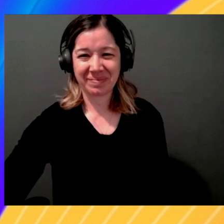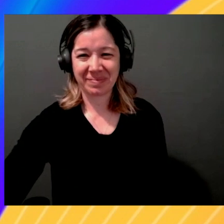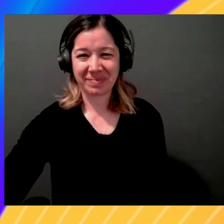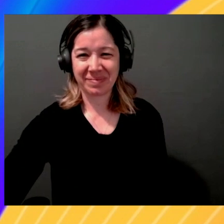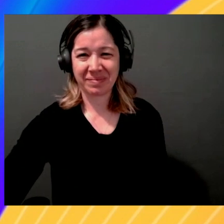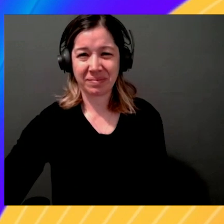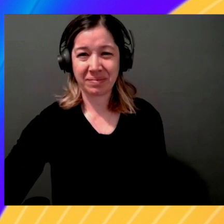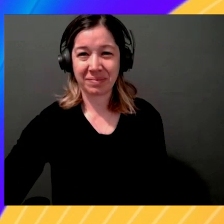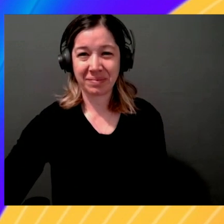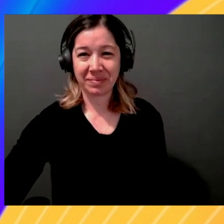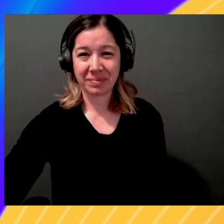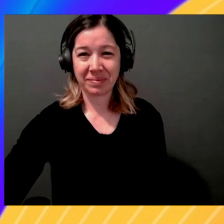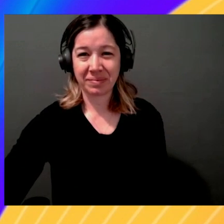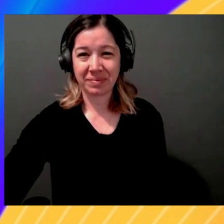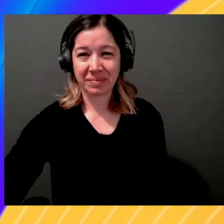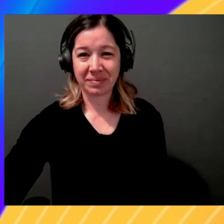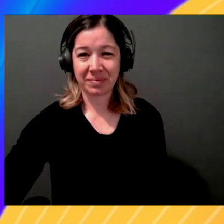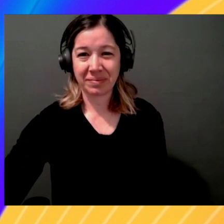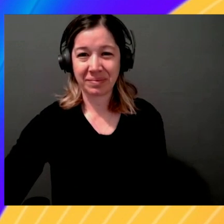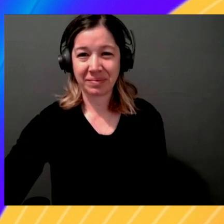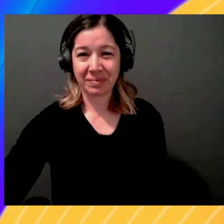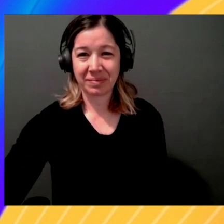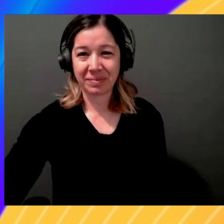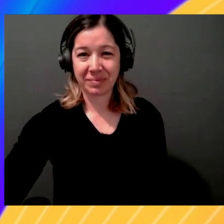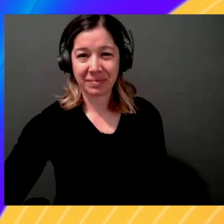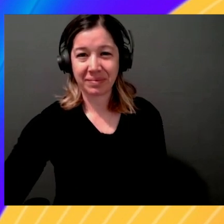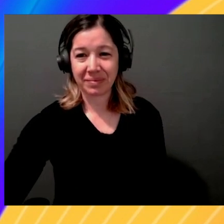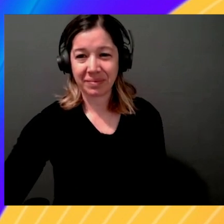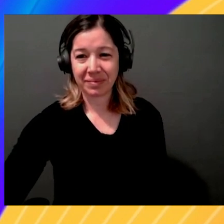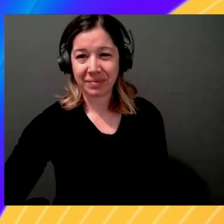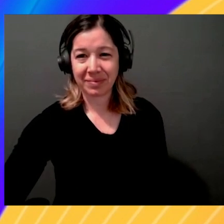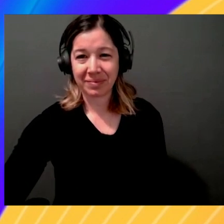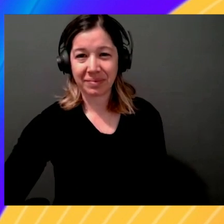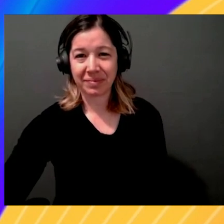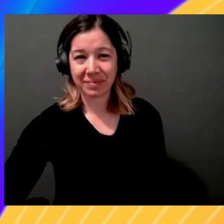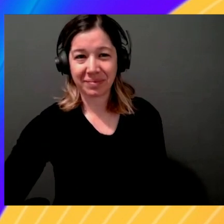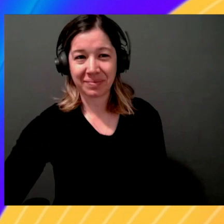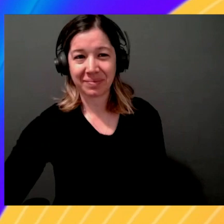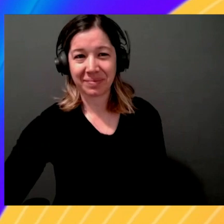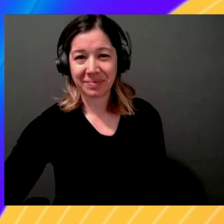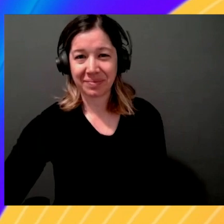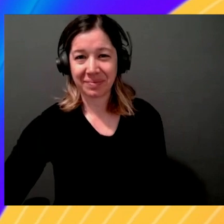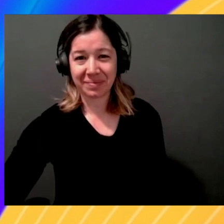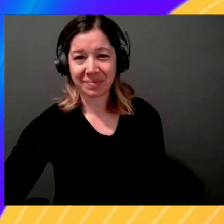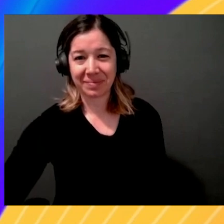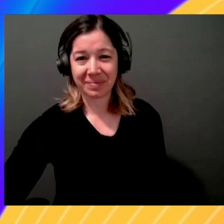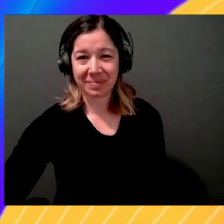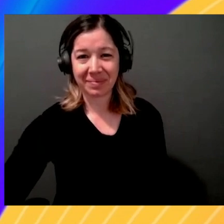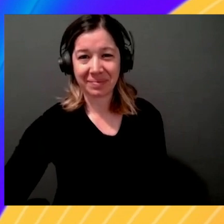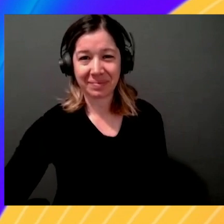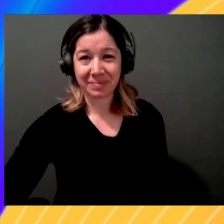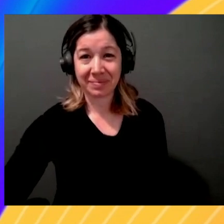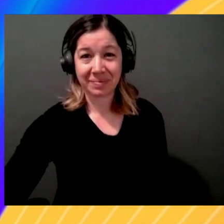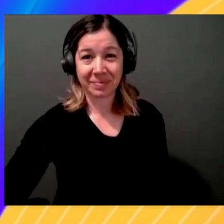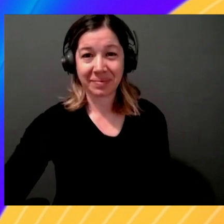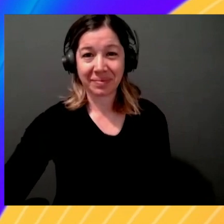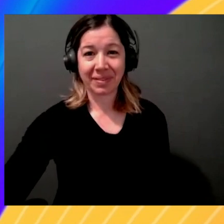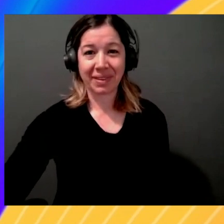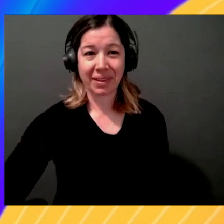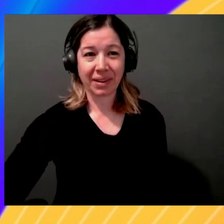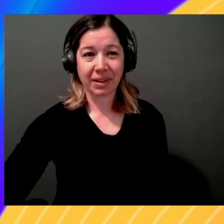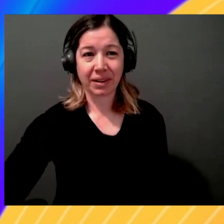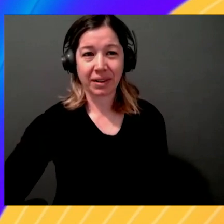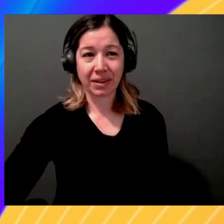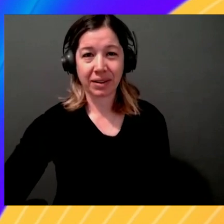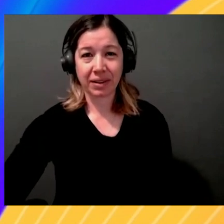DE's secret sauce, I probably shouldn't say this live, but our secret sauce is our it's our awesome team